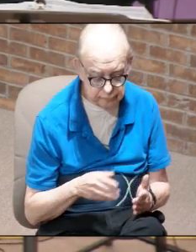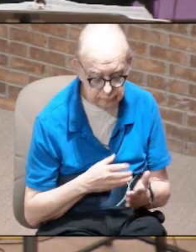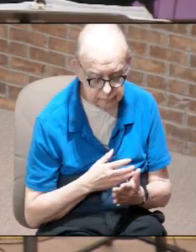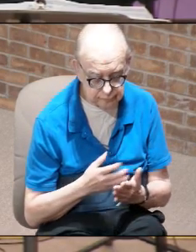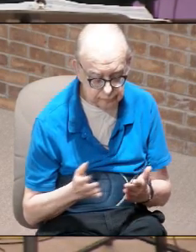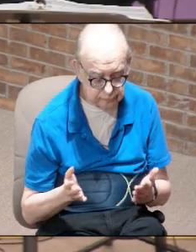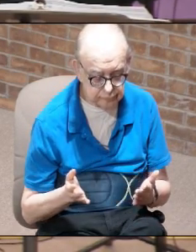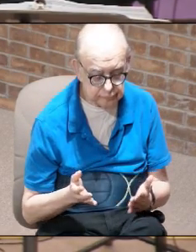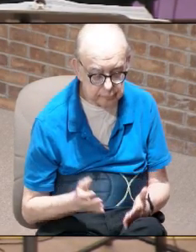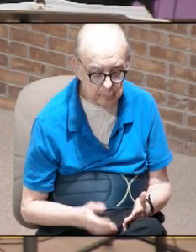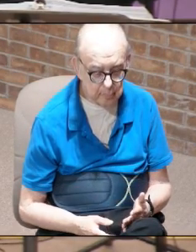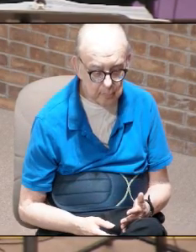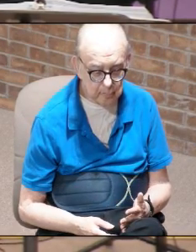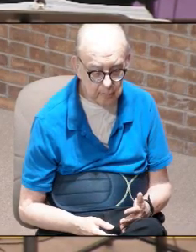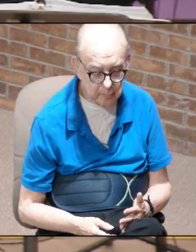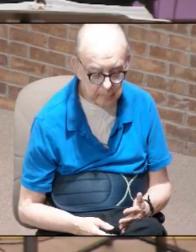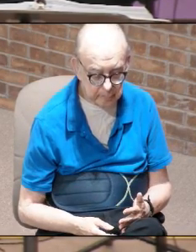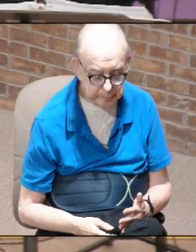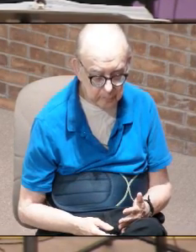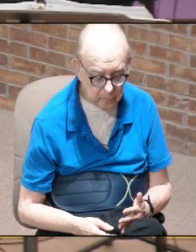these